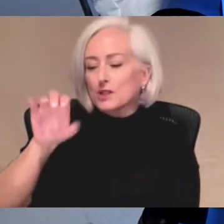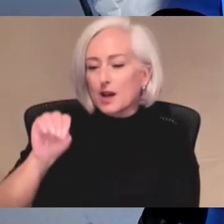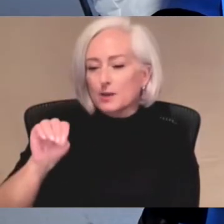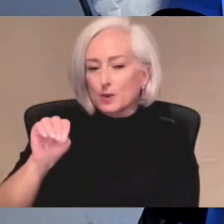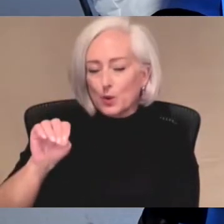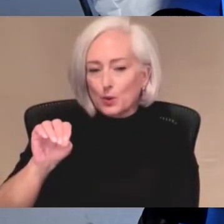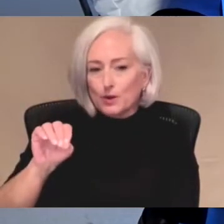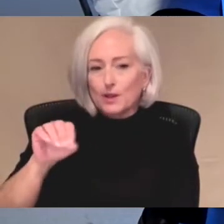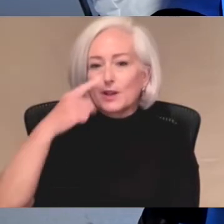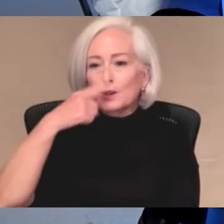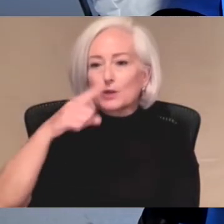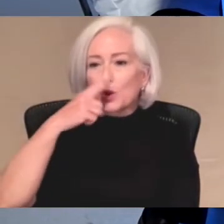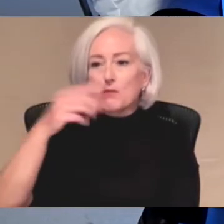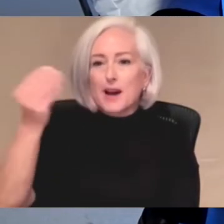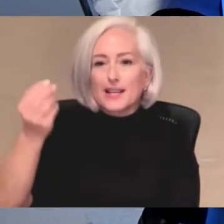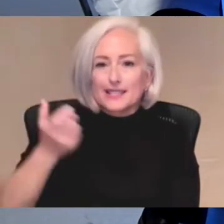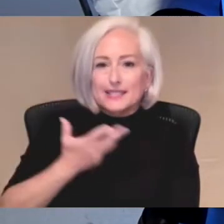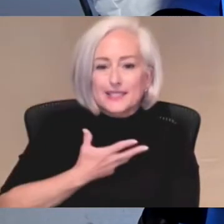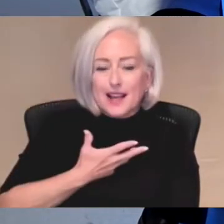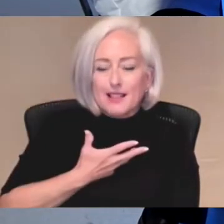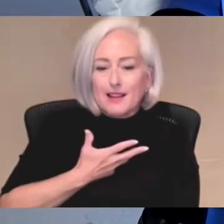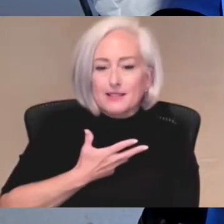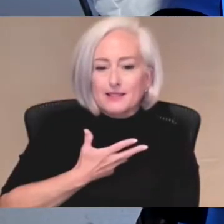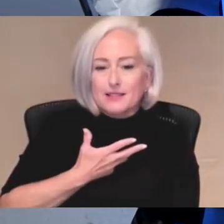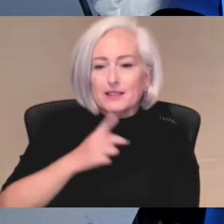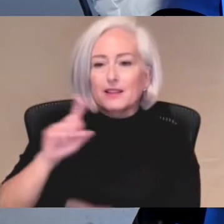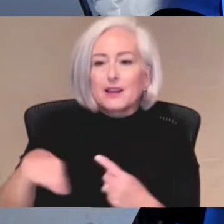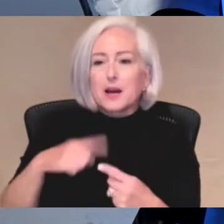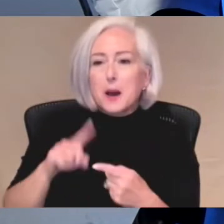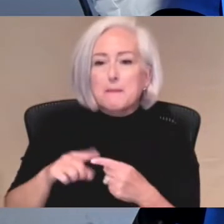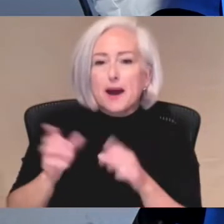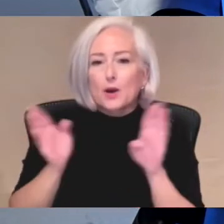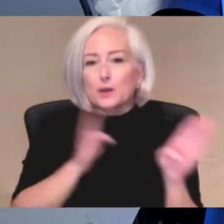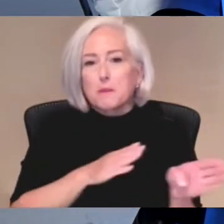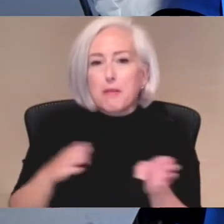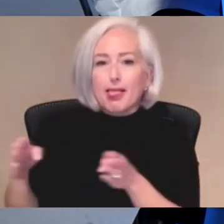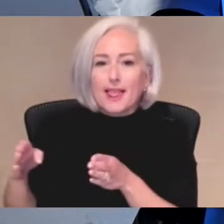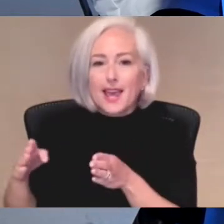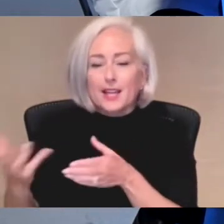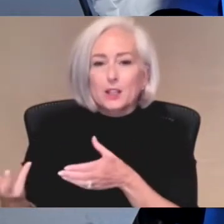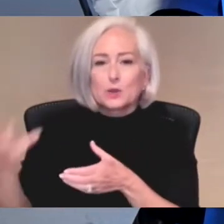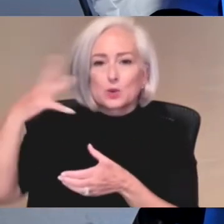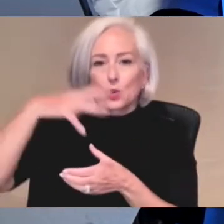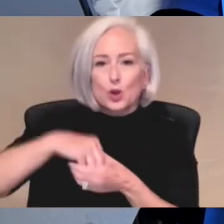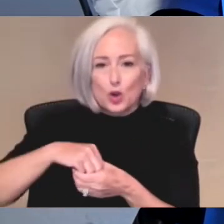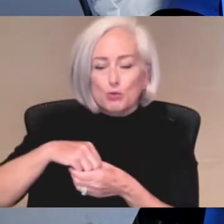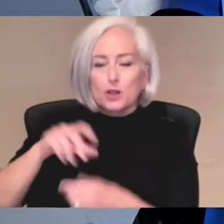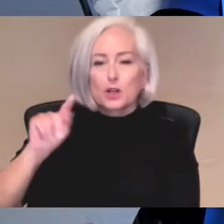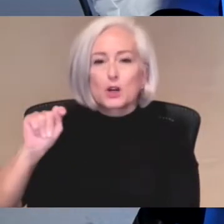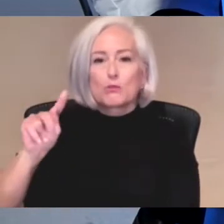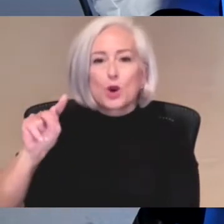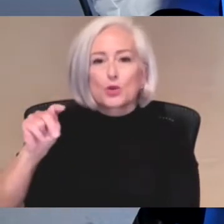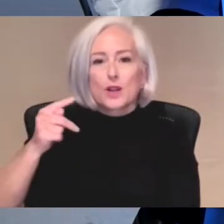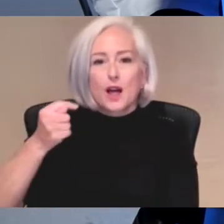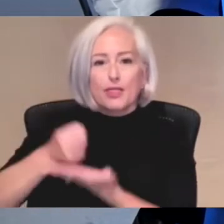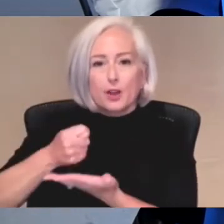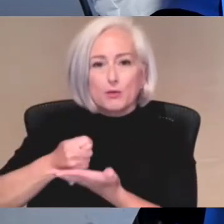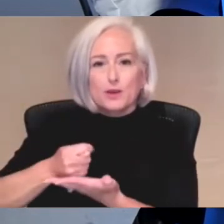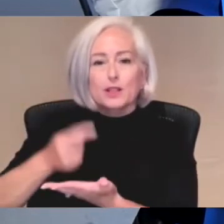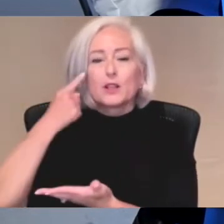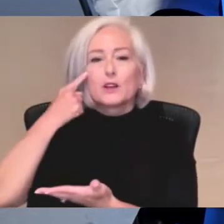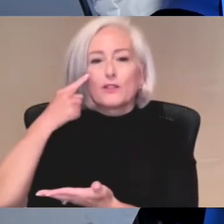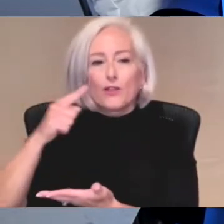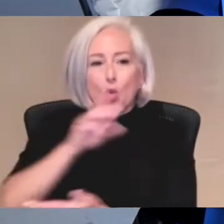us a little bit about our plans to incorporate proton therapy into our clinical